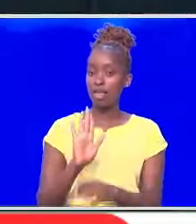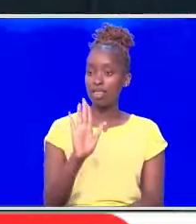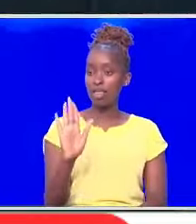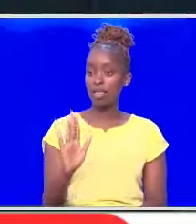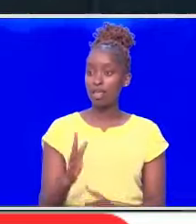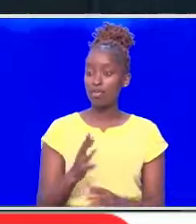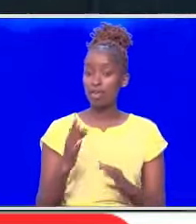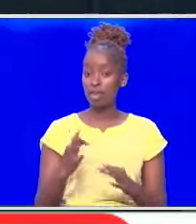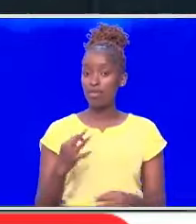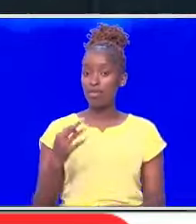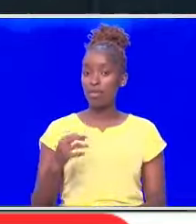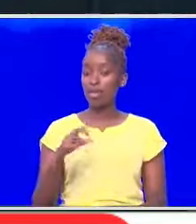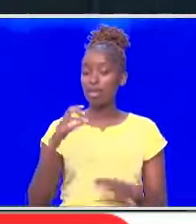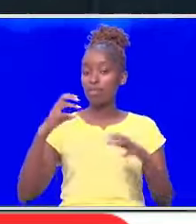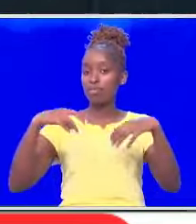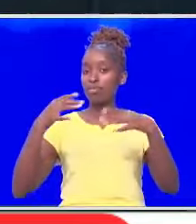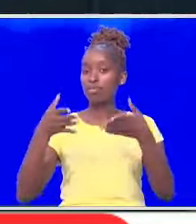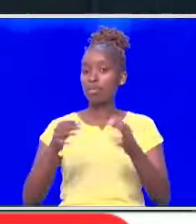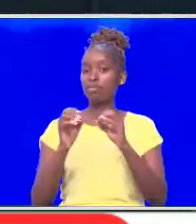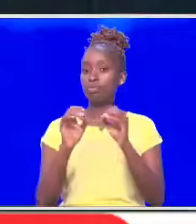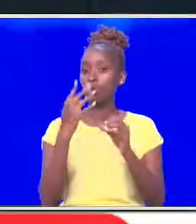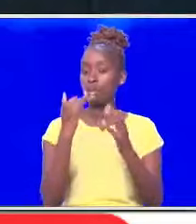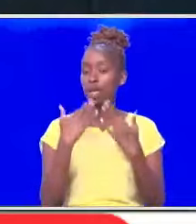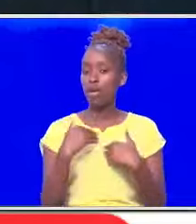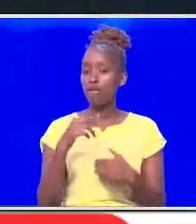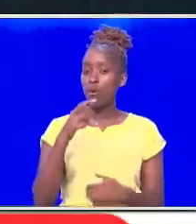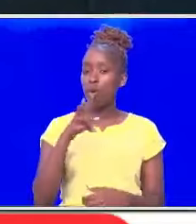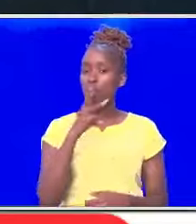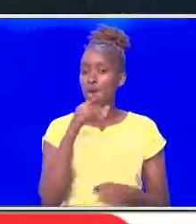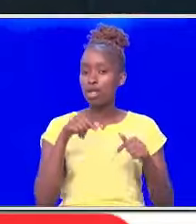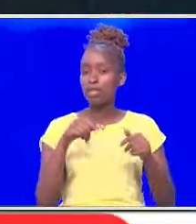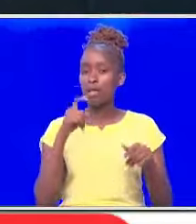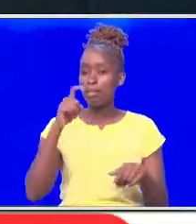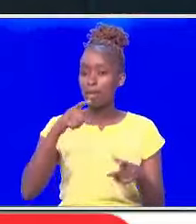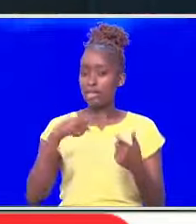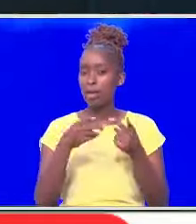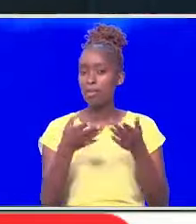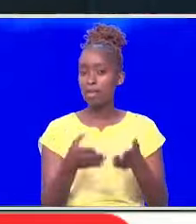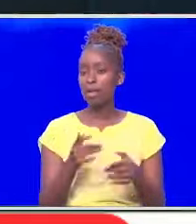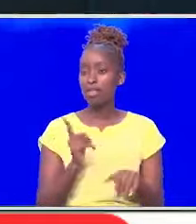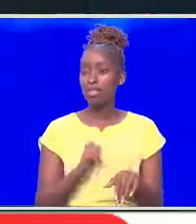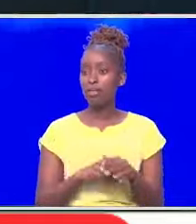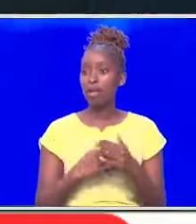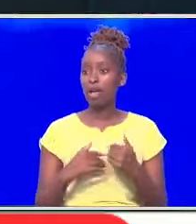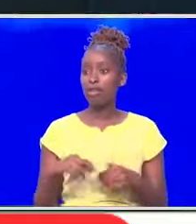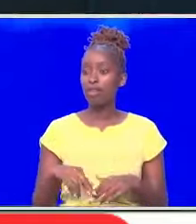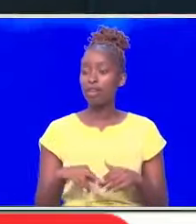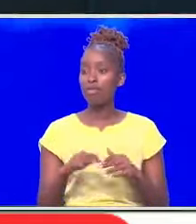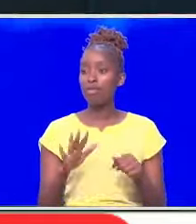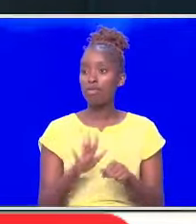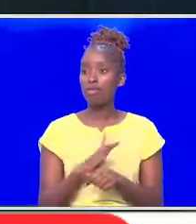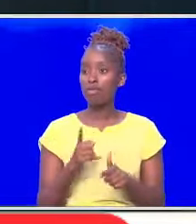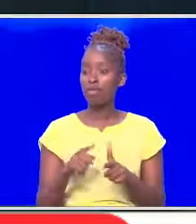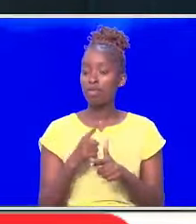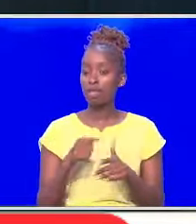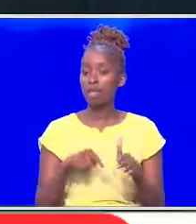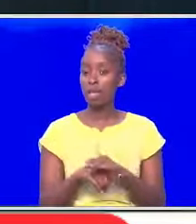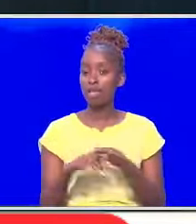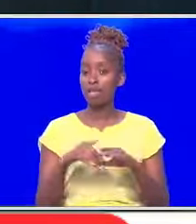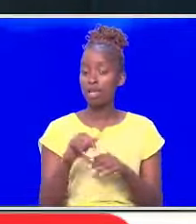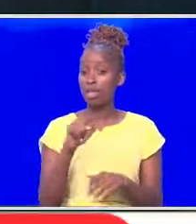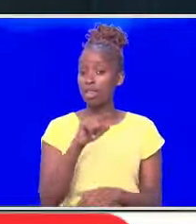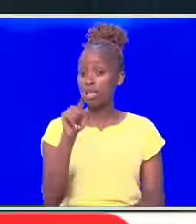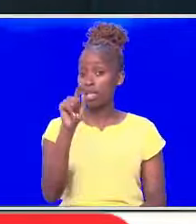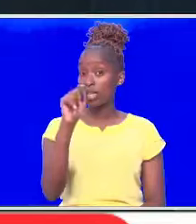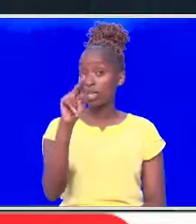maji inatukuta. Sababu hii maji kuna tunnels zinakuja, maji ziko open. When Gong River full, hiyo maji inakuja inaingia kwa hizo tunnels, na hizo tunnels